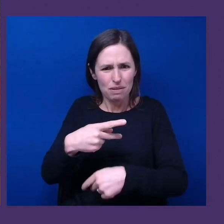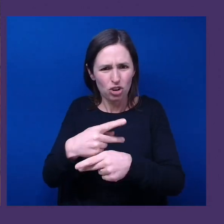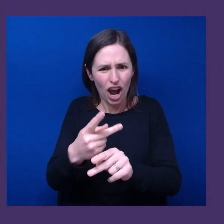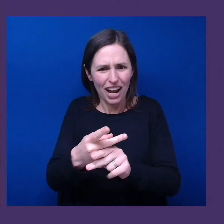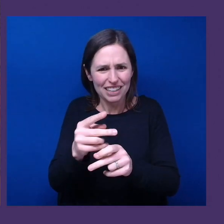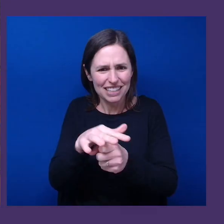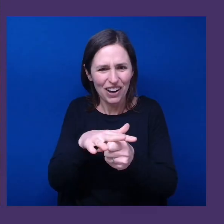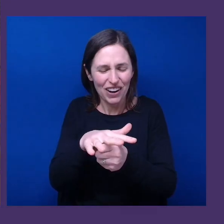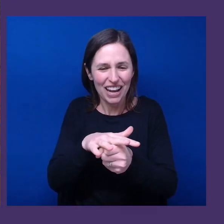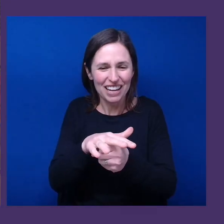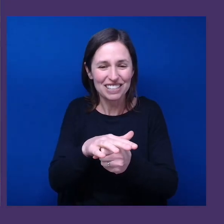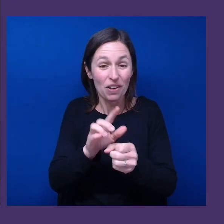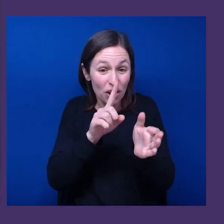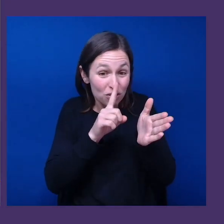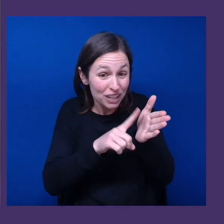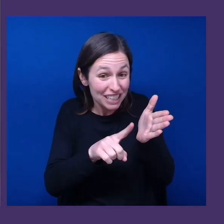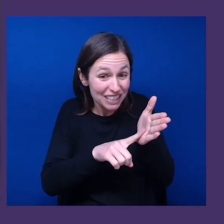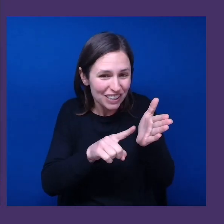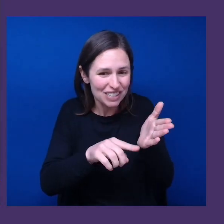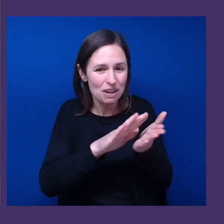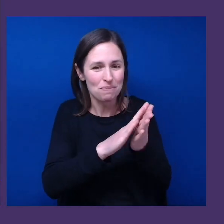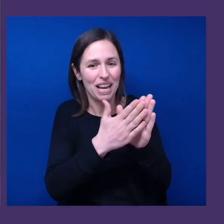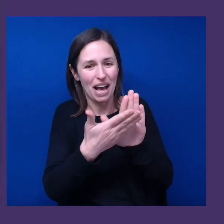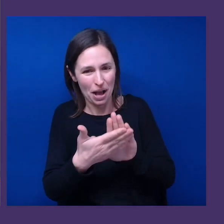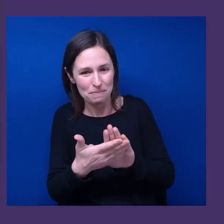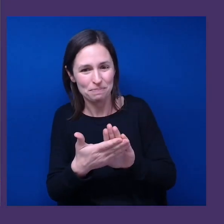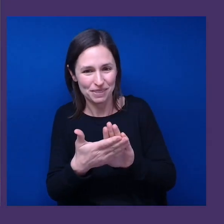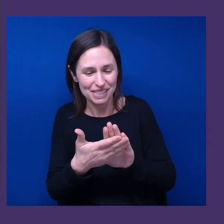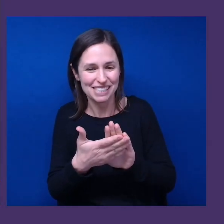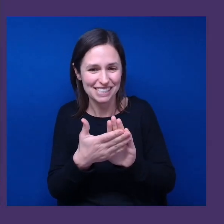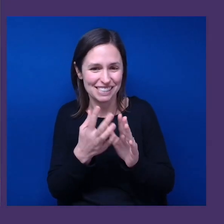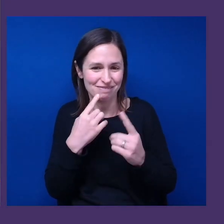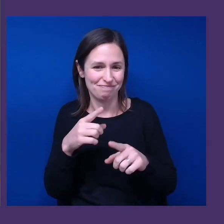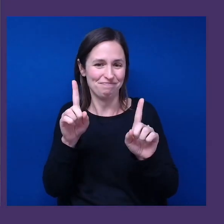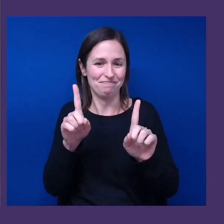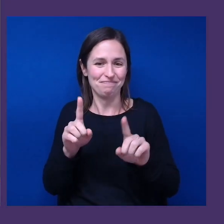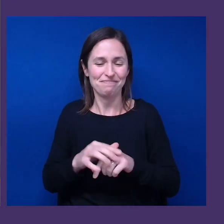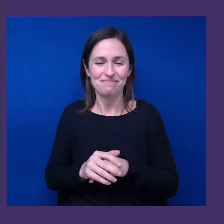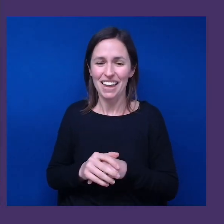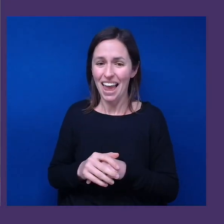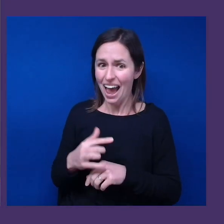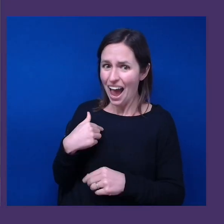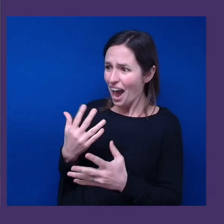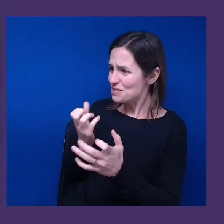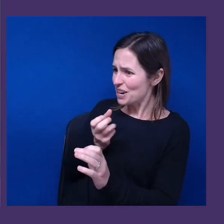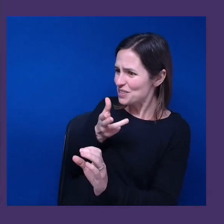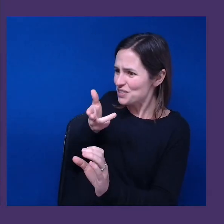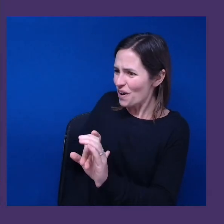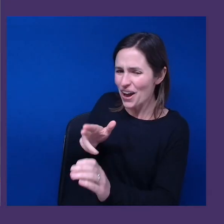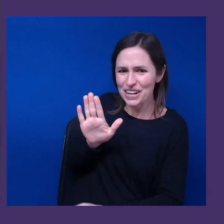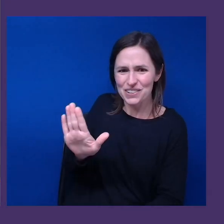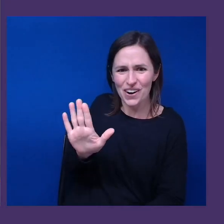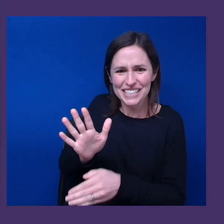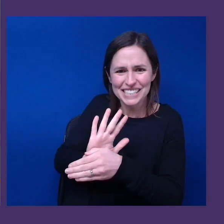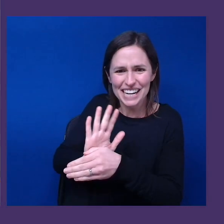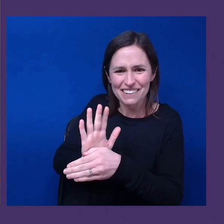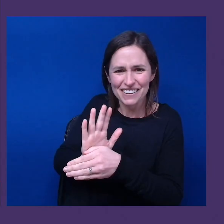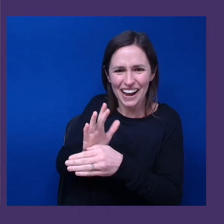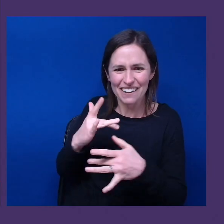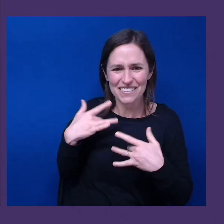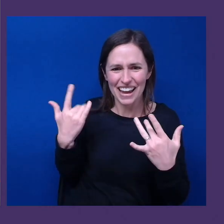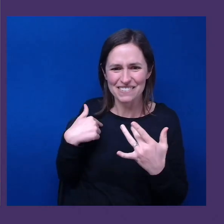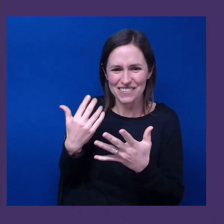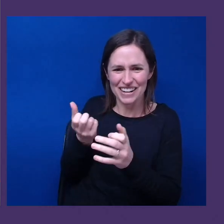it actionable. I want to come to Fable Cinema. I feel like, we should do more Fable Cinemas. I